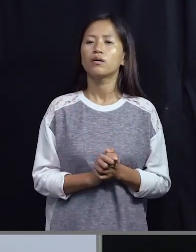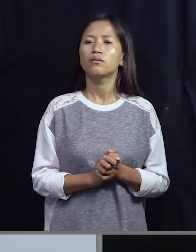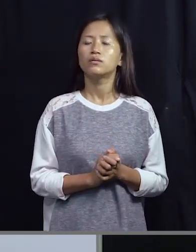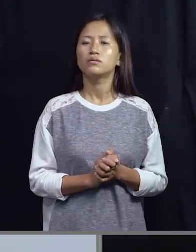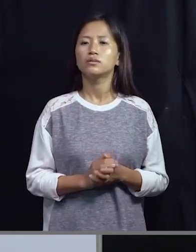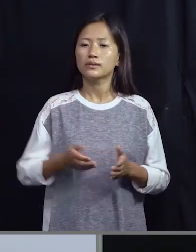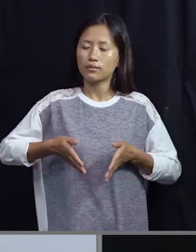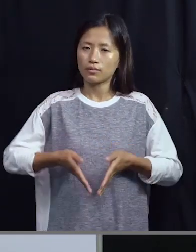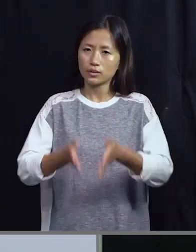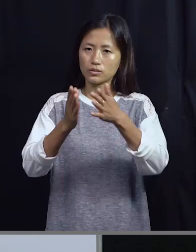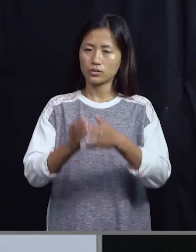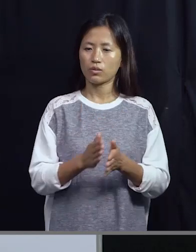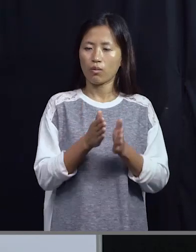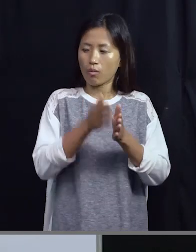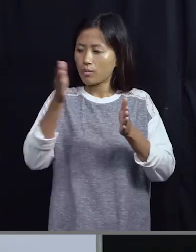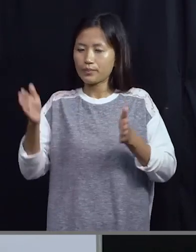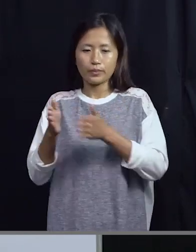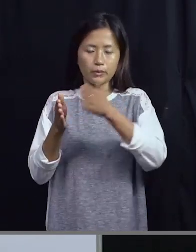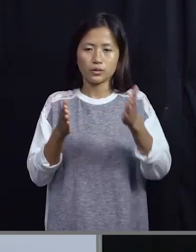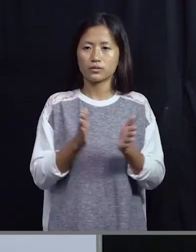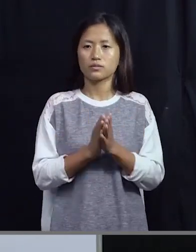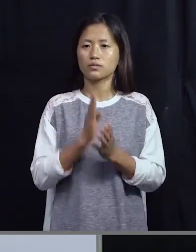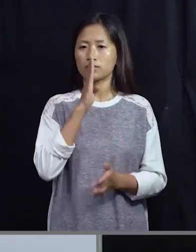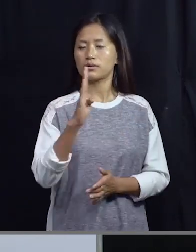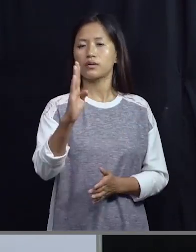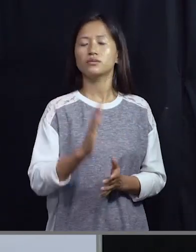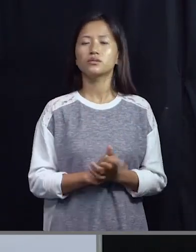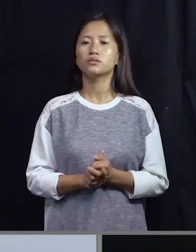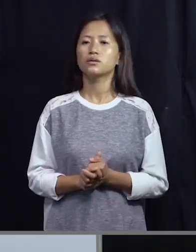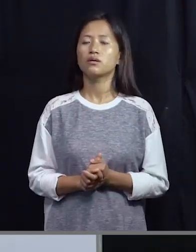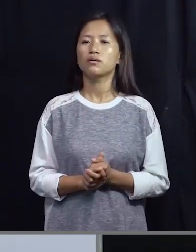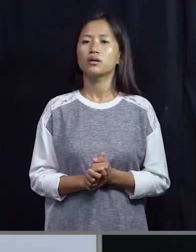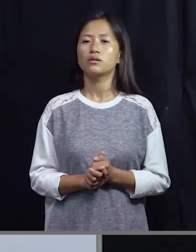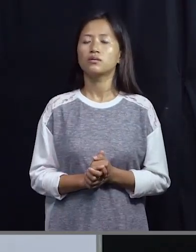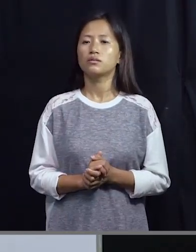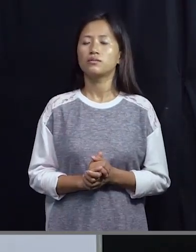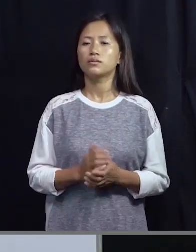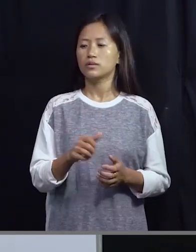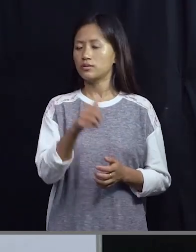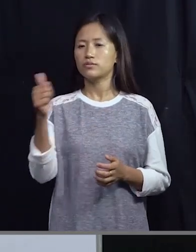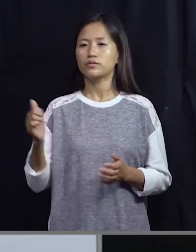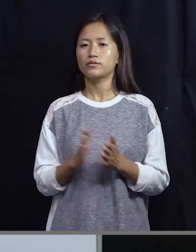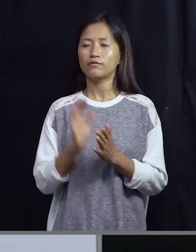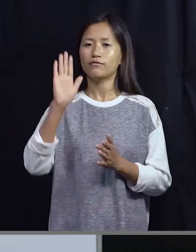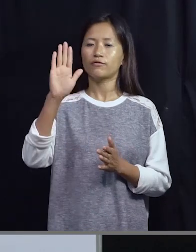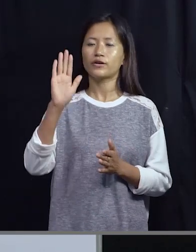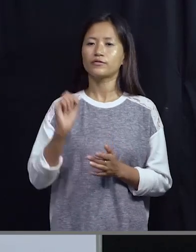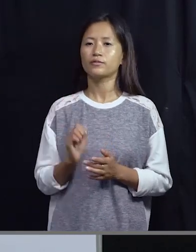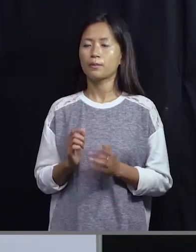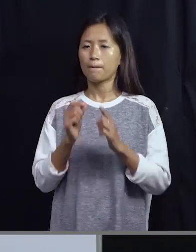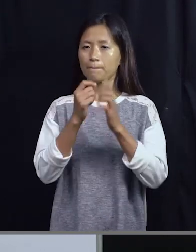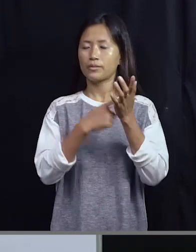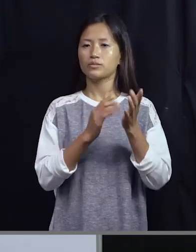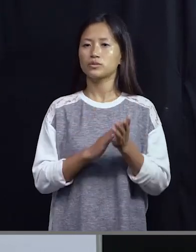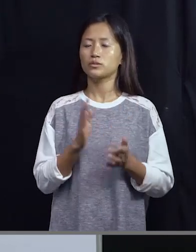in opposite direction. One runs from 3' to 5' direction and the other from 5' to 3'